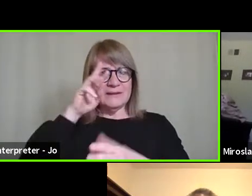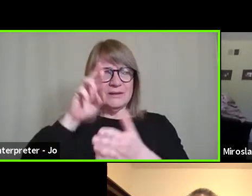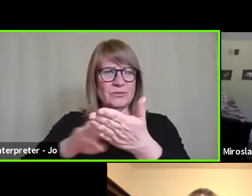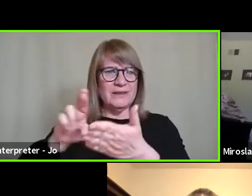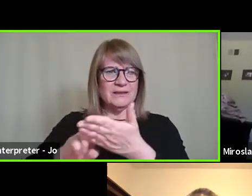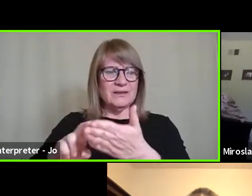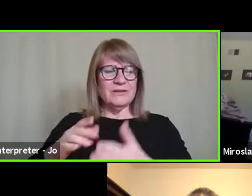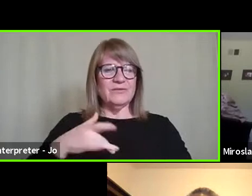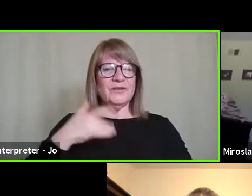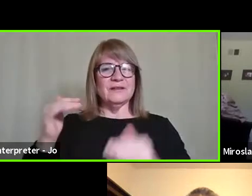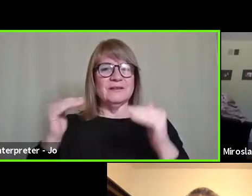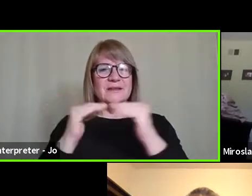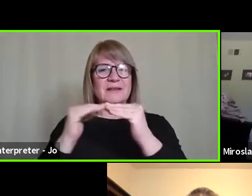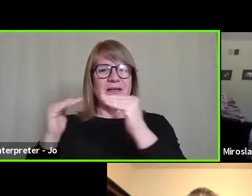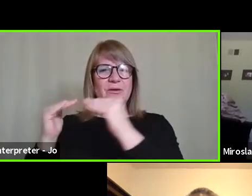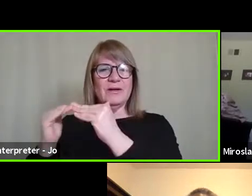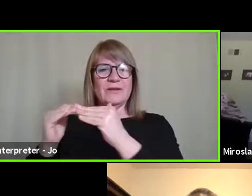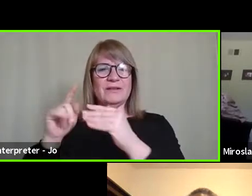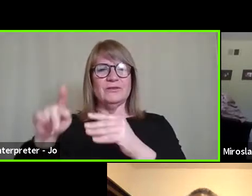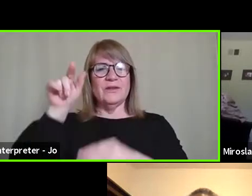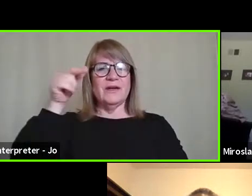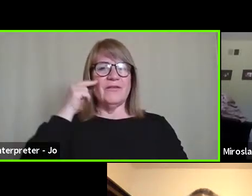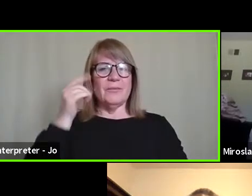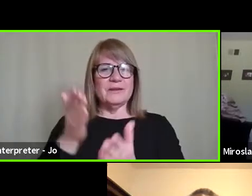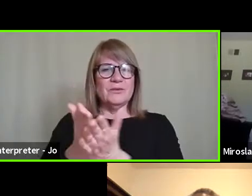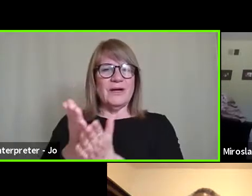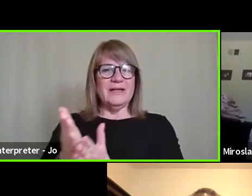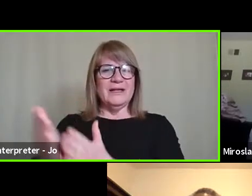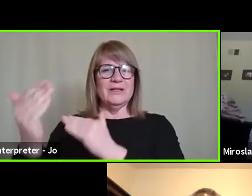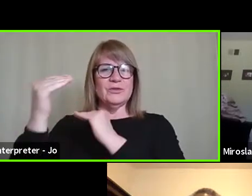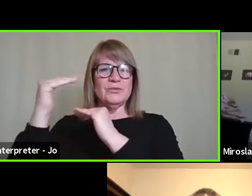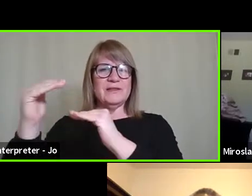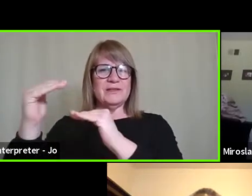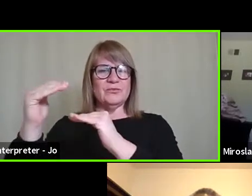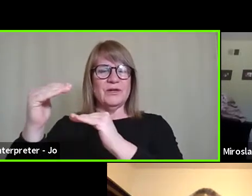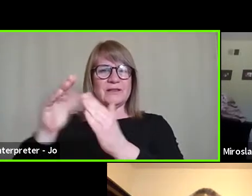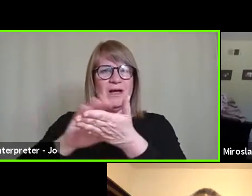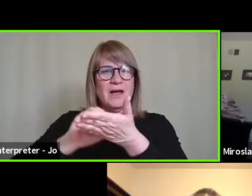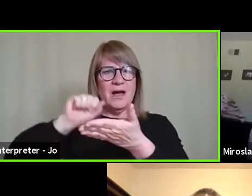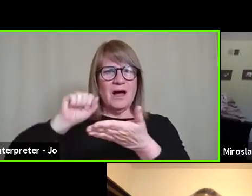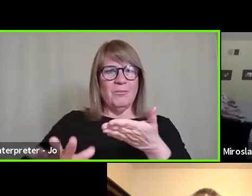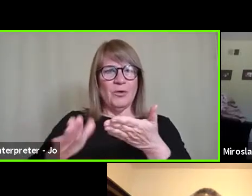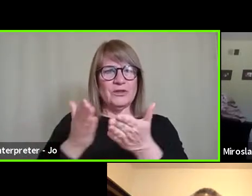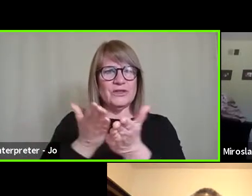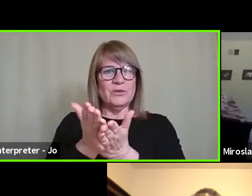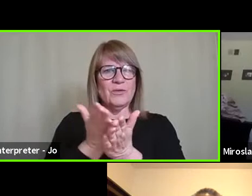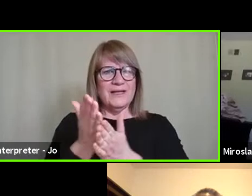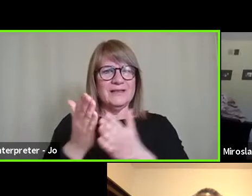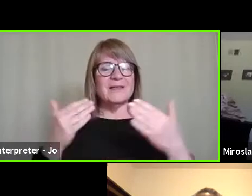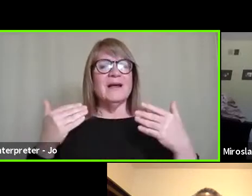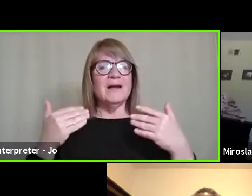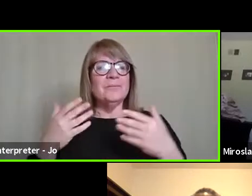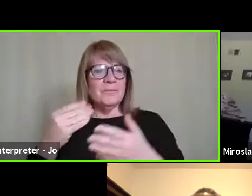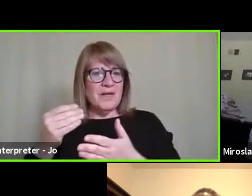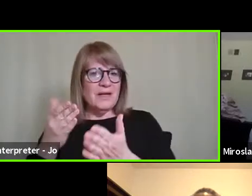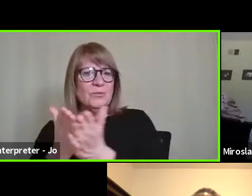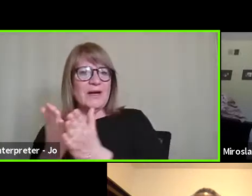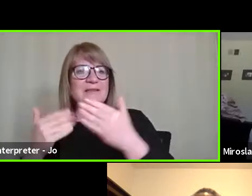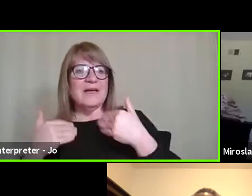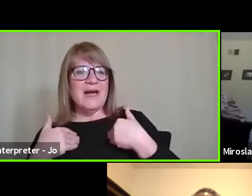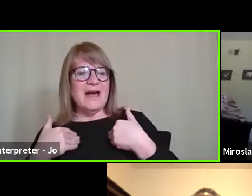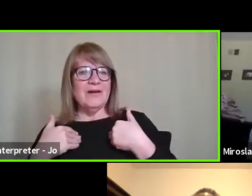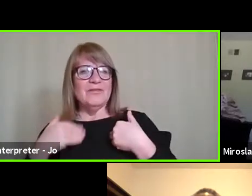justification of government's right to restrict abortion rights and the right to have democratically supported jim